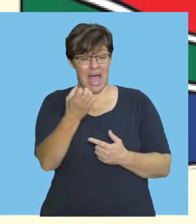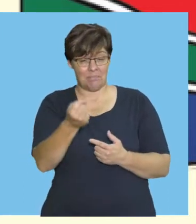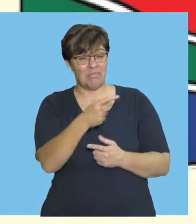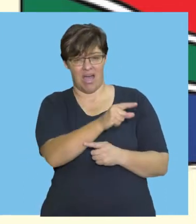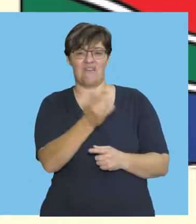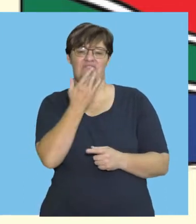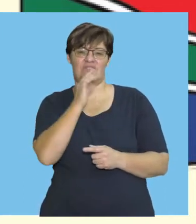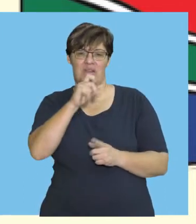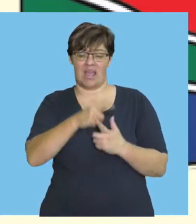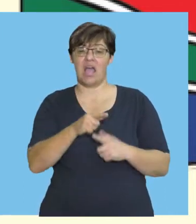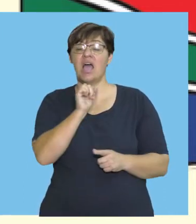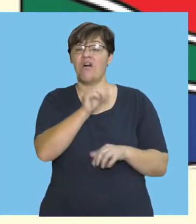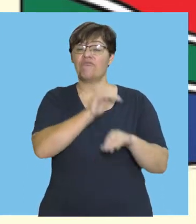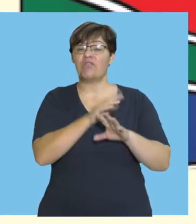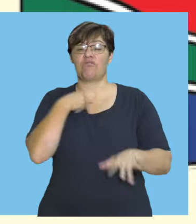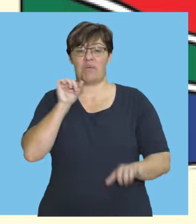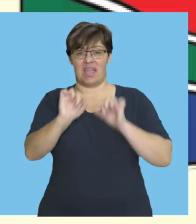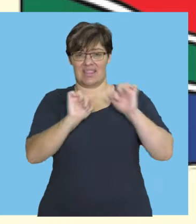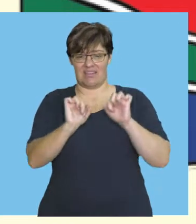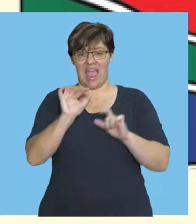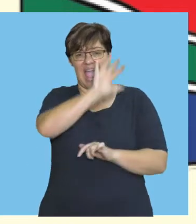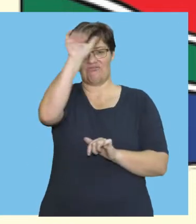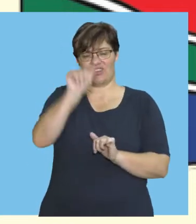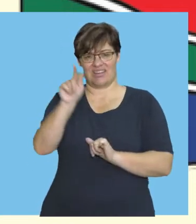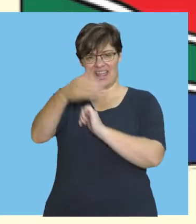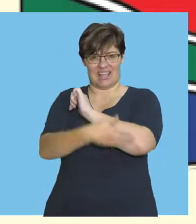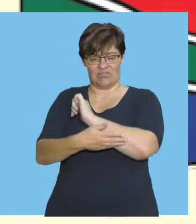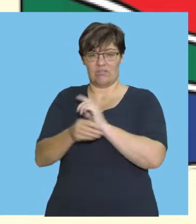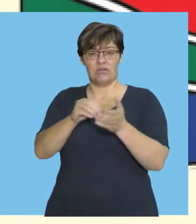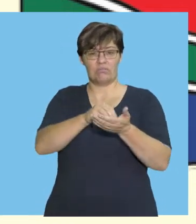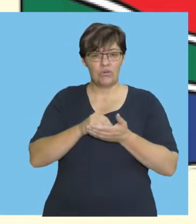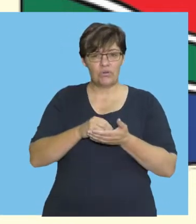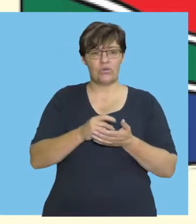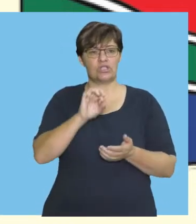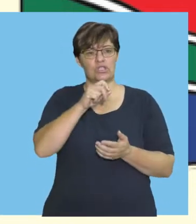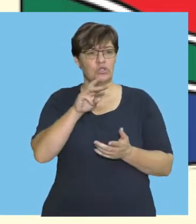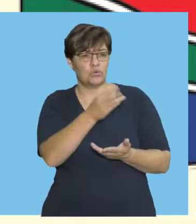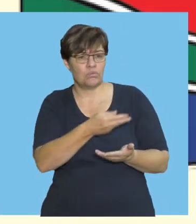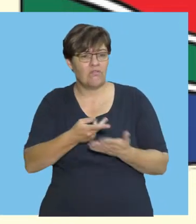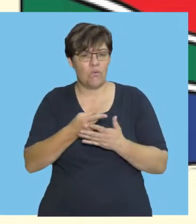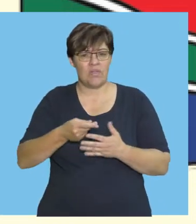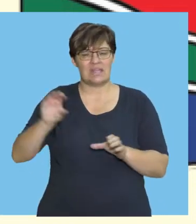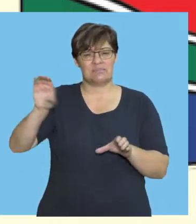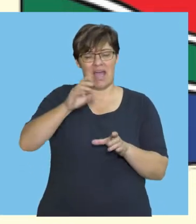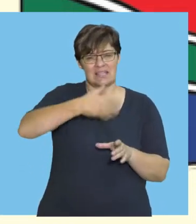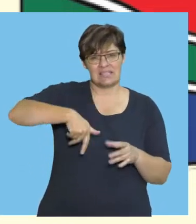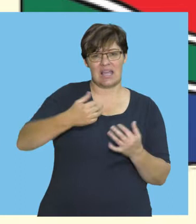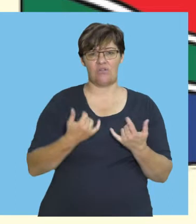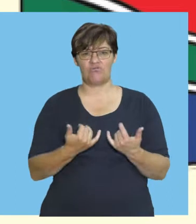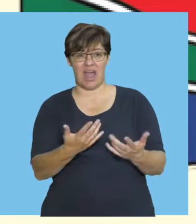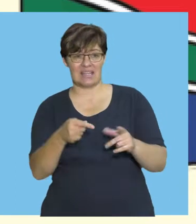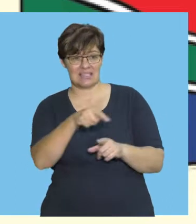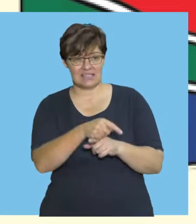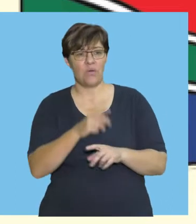friend Amina was from Ethiopia, an African country. She brought stewed beef with spices over